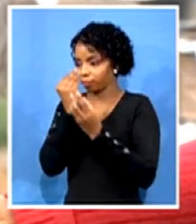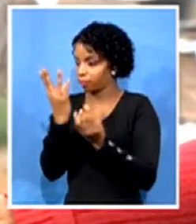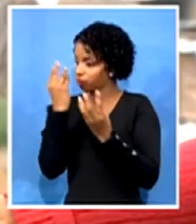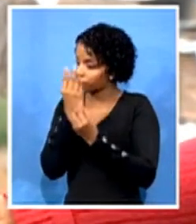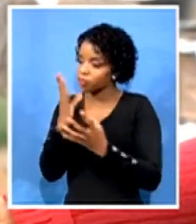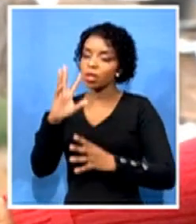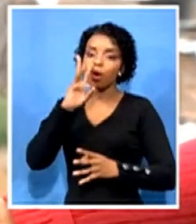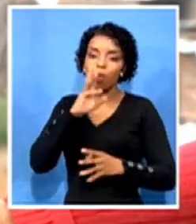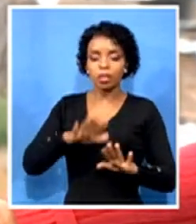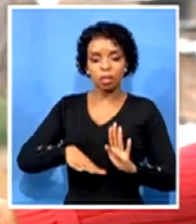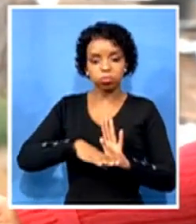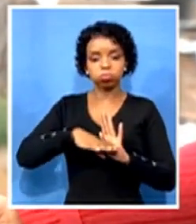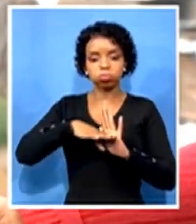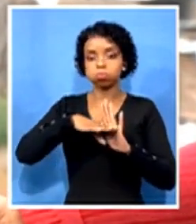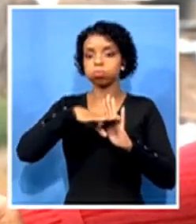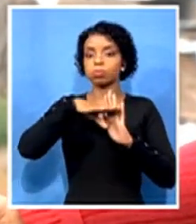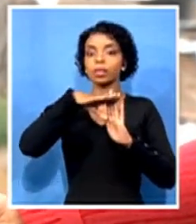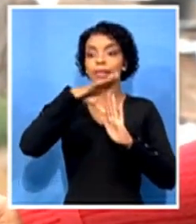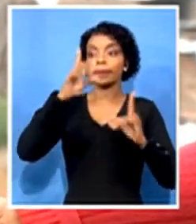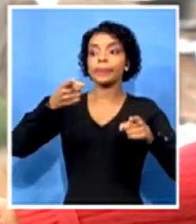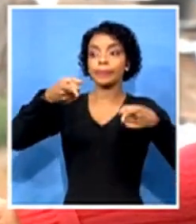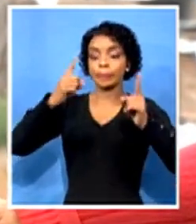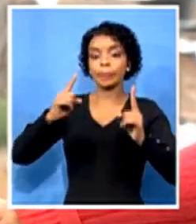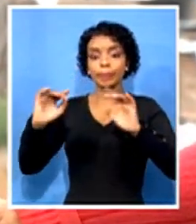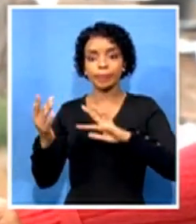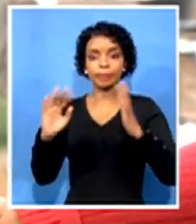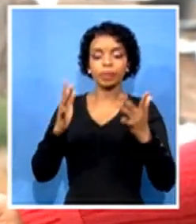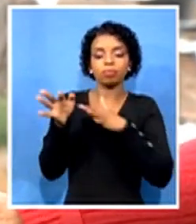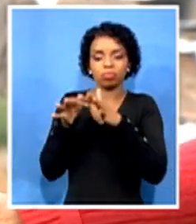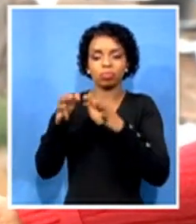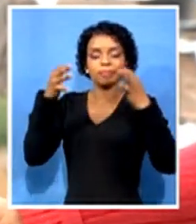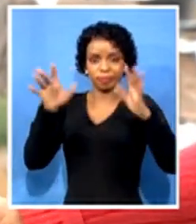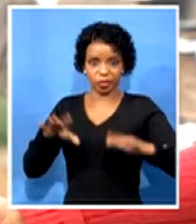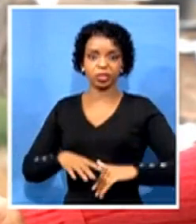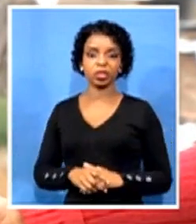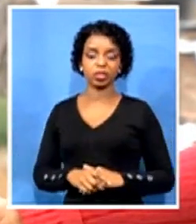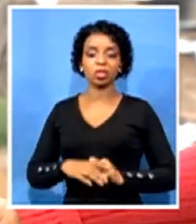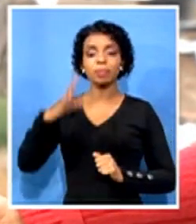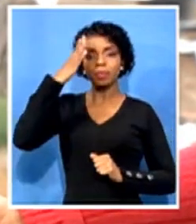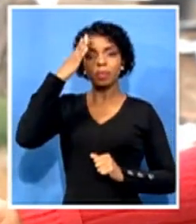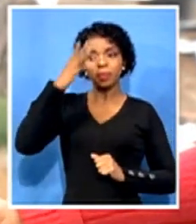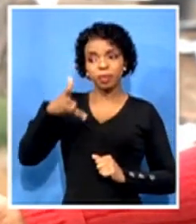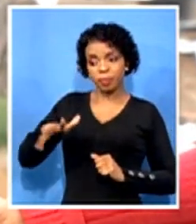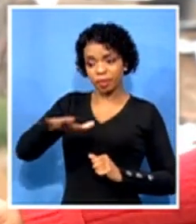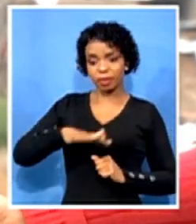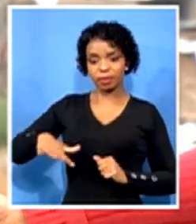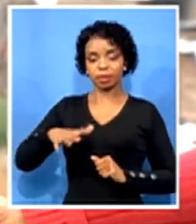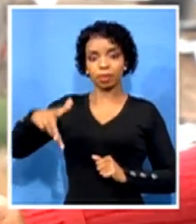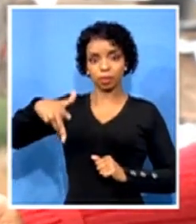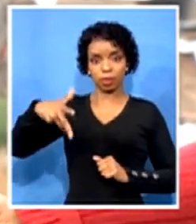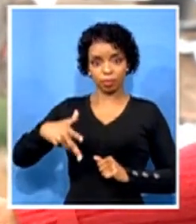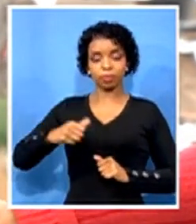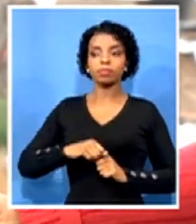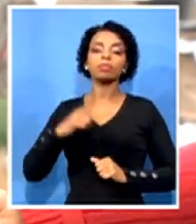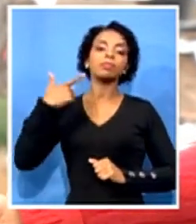we do know that with incidents that we've had in this town, in Alex, people do get worried